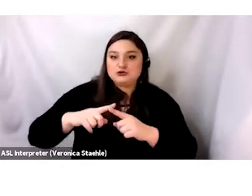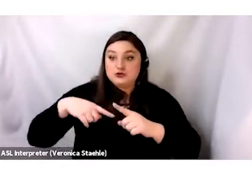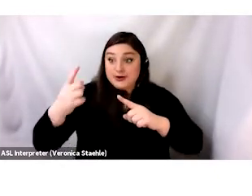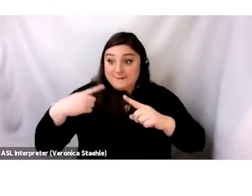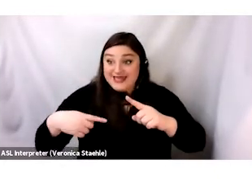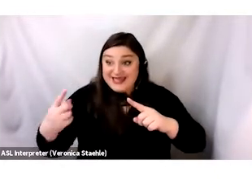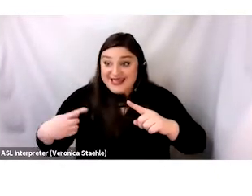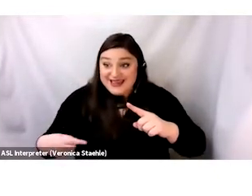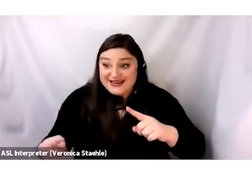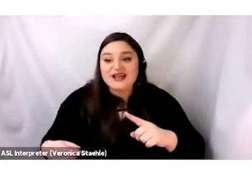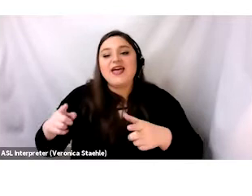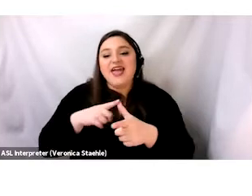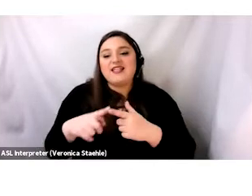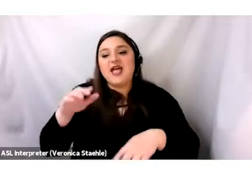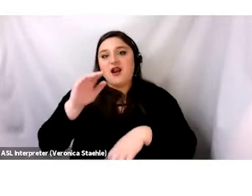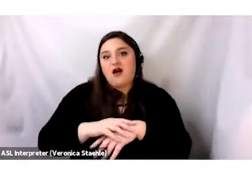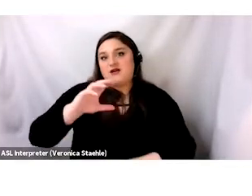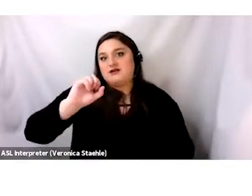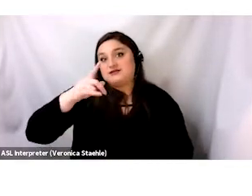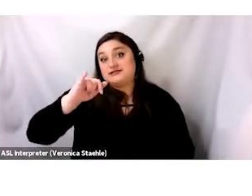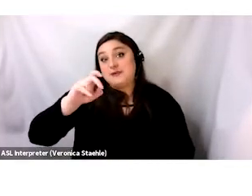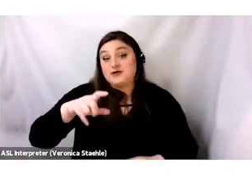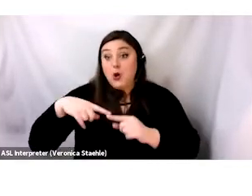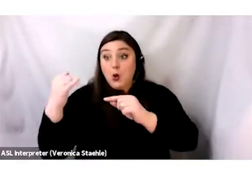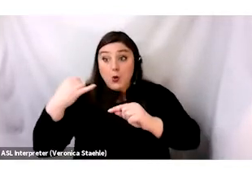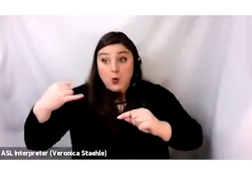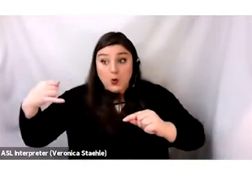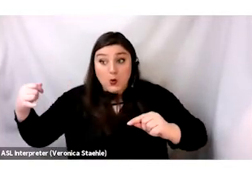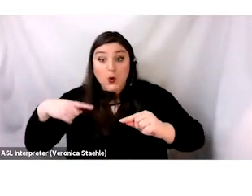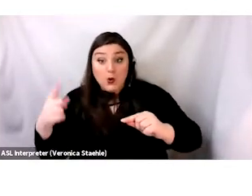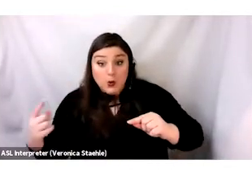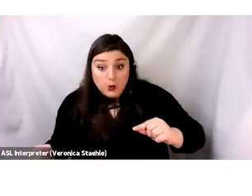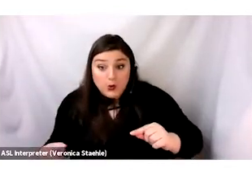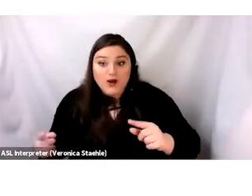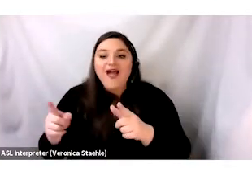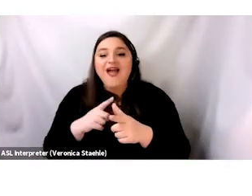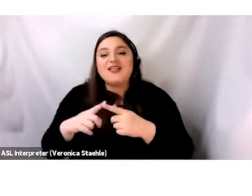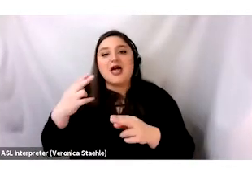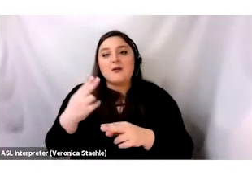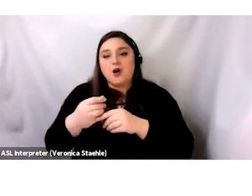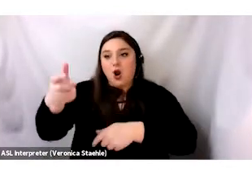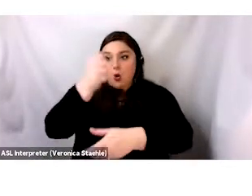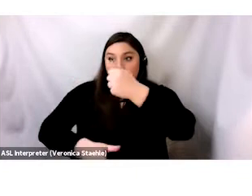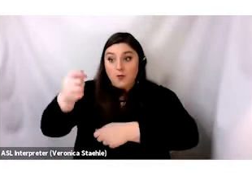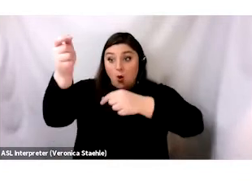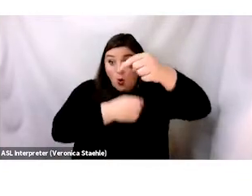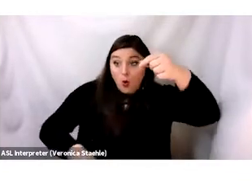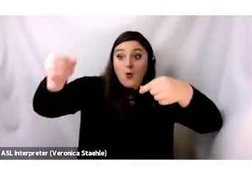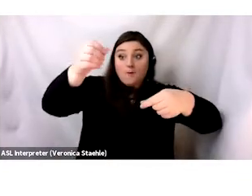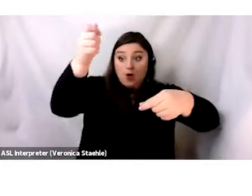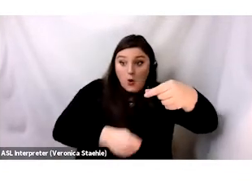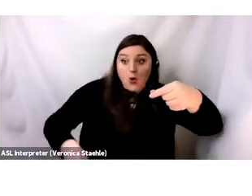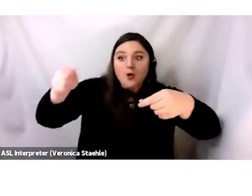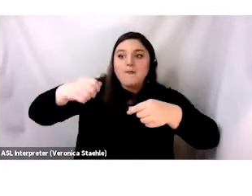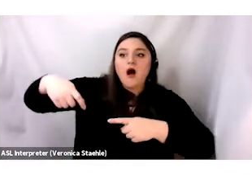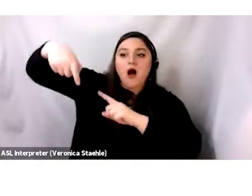then woven on looms, which are hung between trees or hung between little strong plants, as you can see in this image.